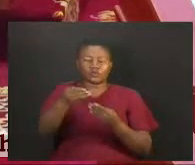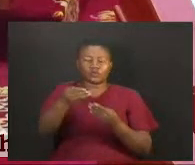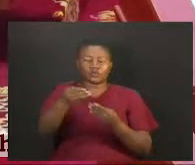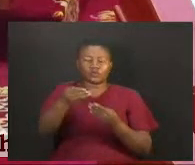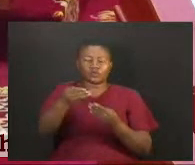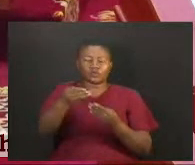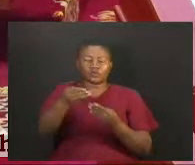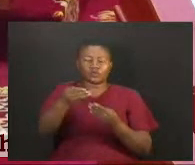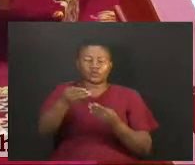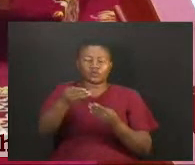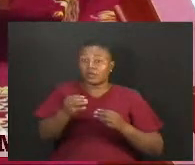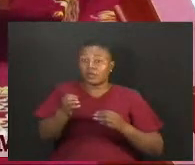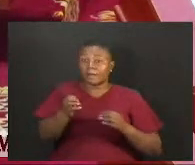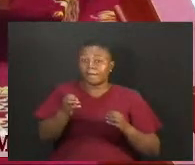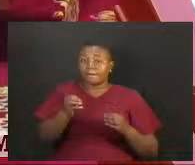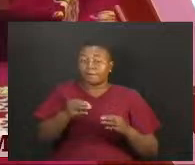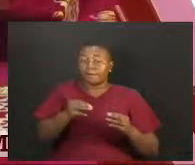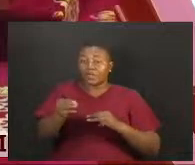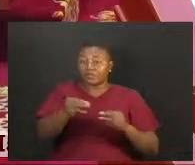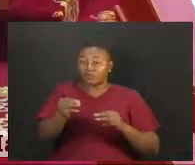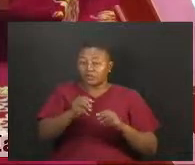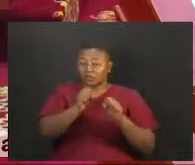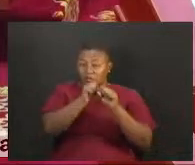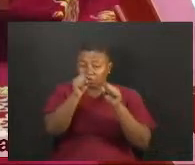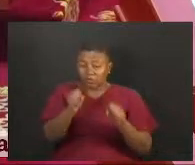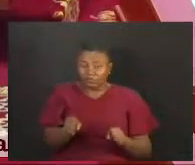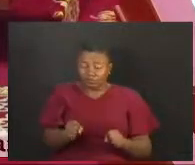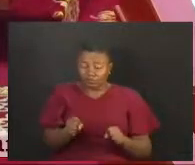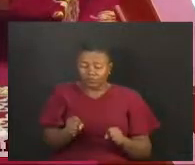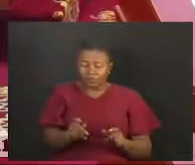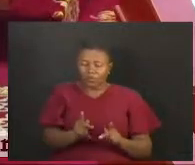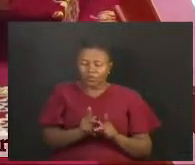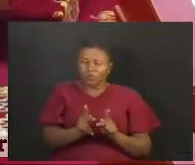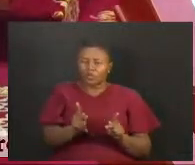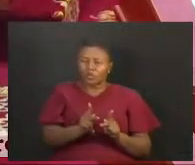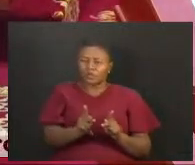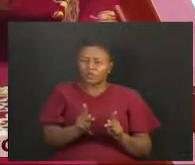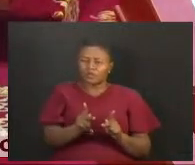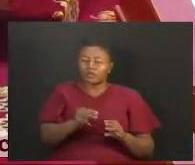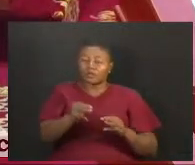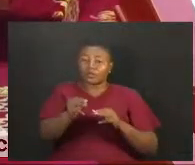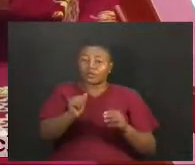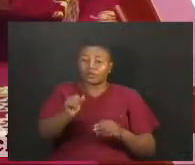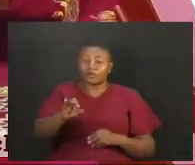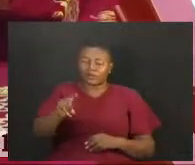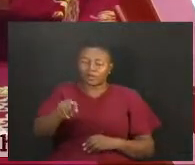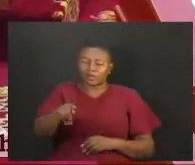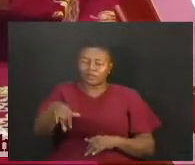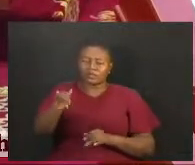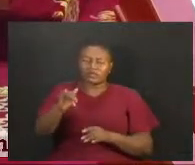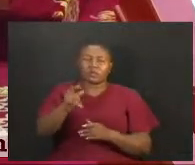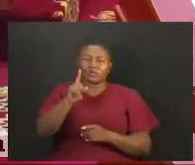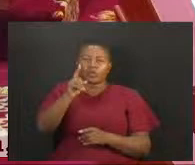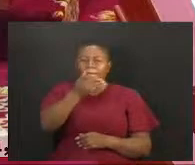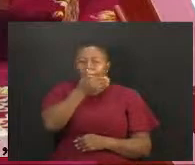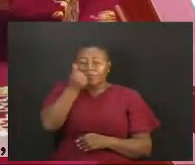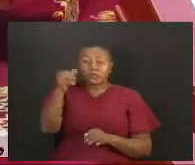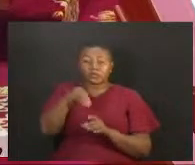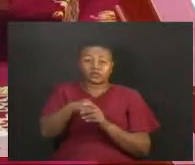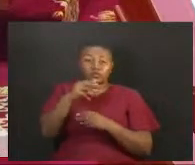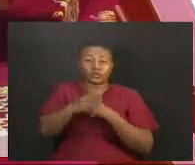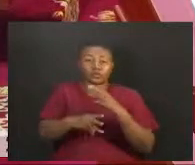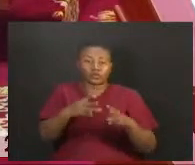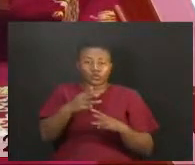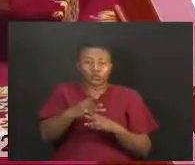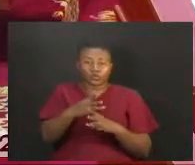system. Even though, Mr. Speaker, the Public Financial Management Act remains one of the best in the world, its